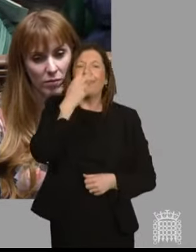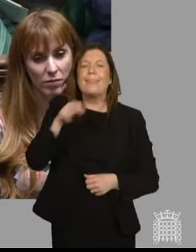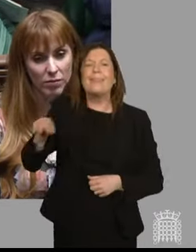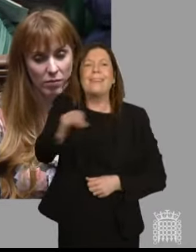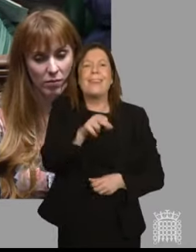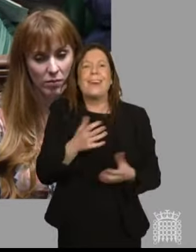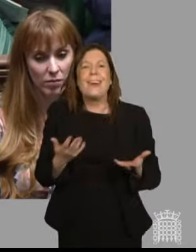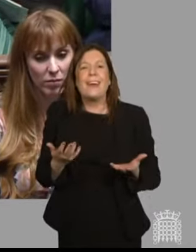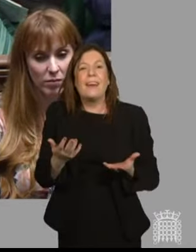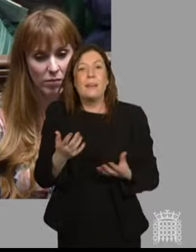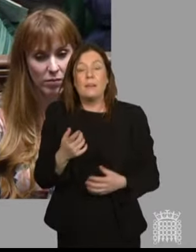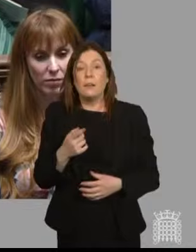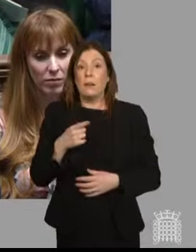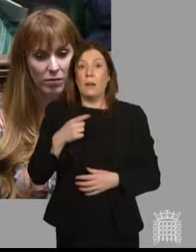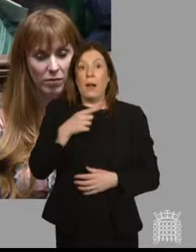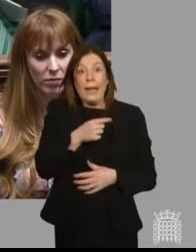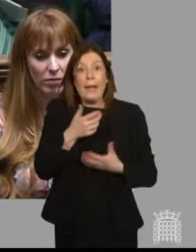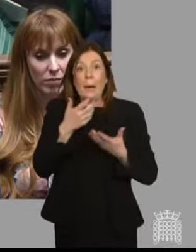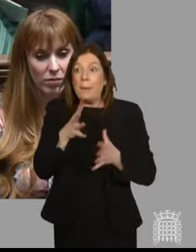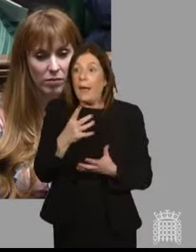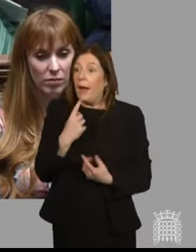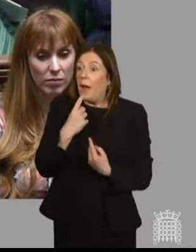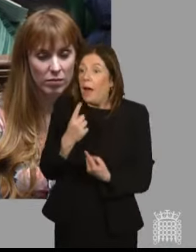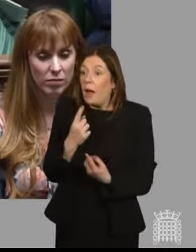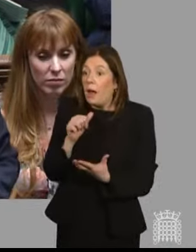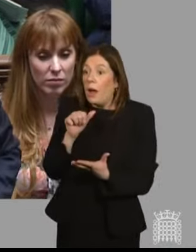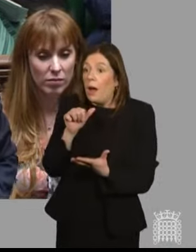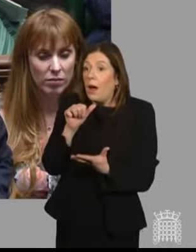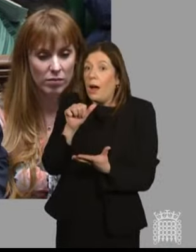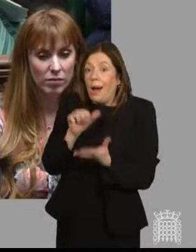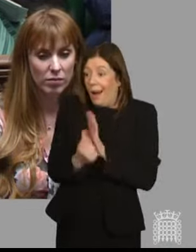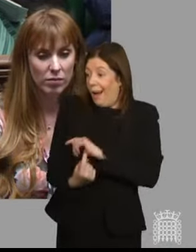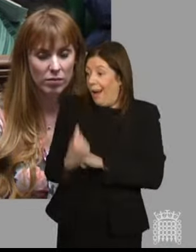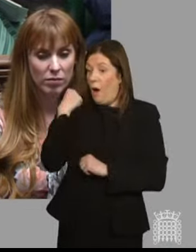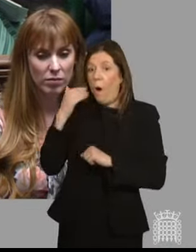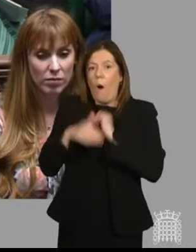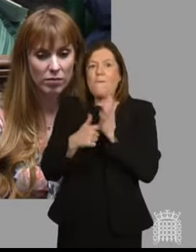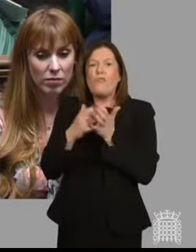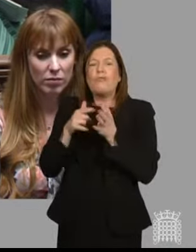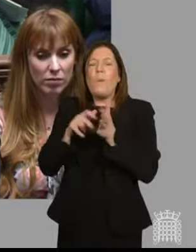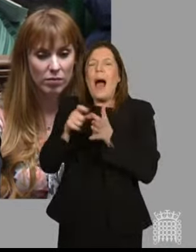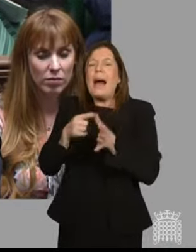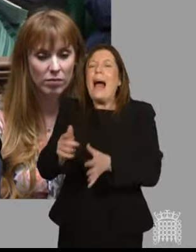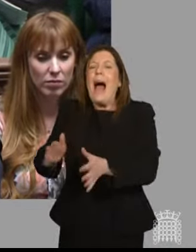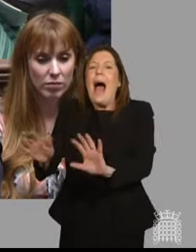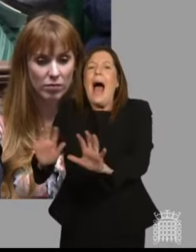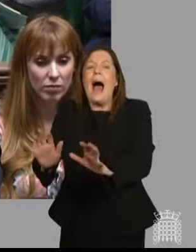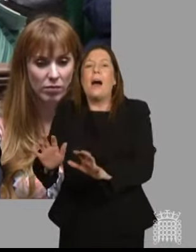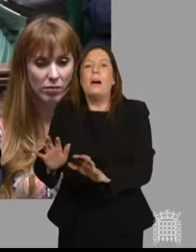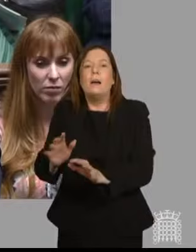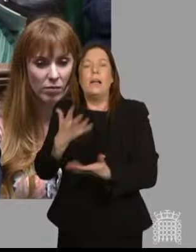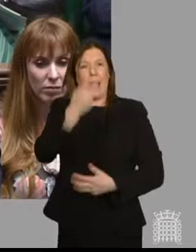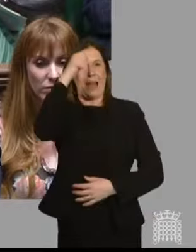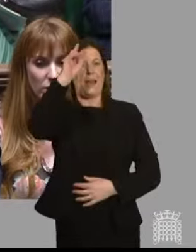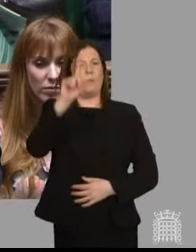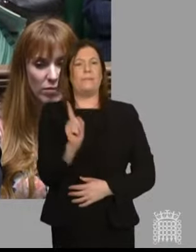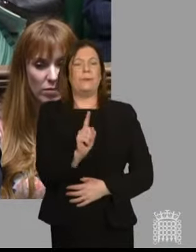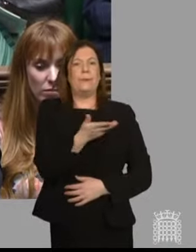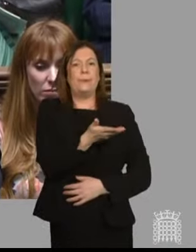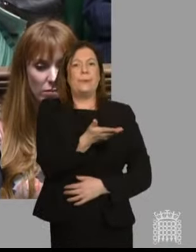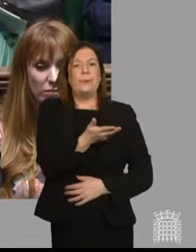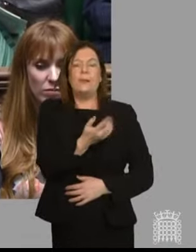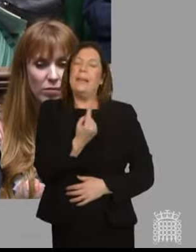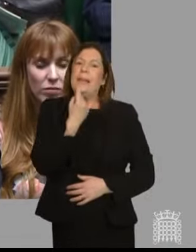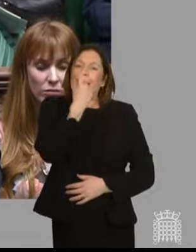Rwanda gimmick, he can't even take credit for it. When's he going to stop pretending that up is down, that black